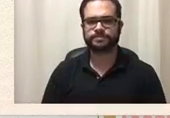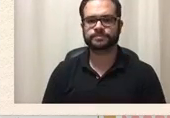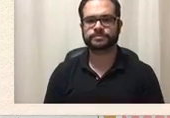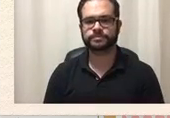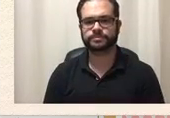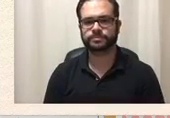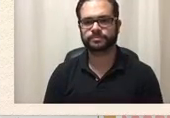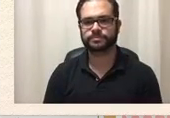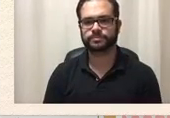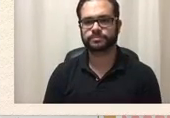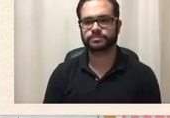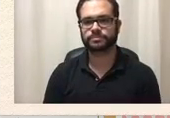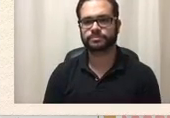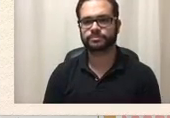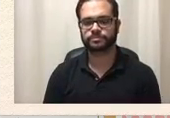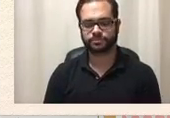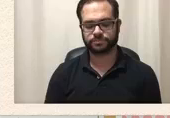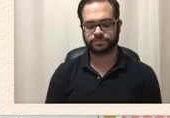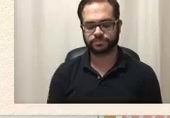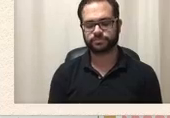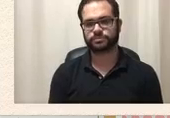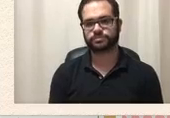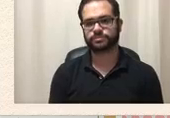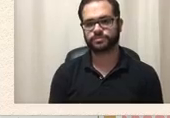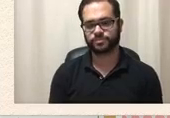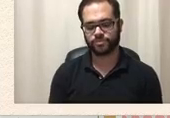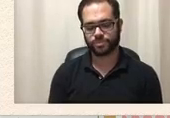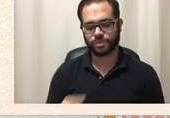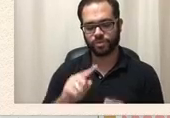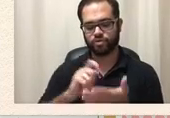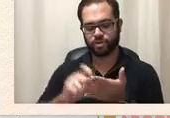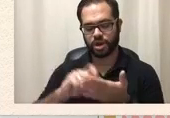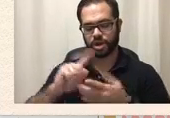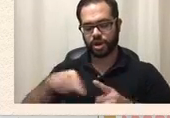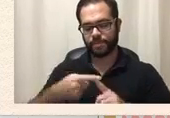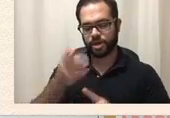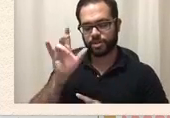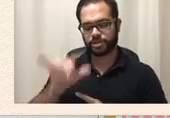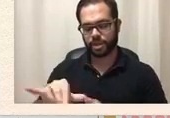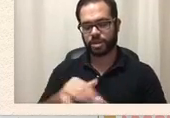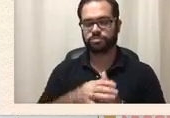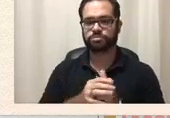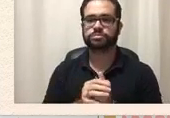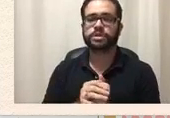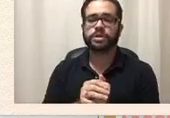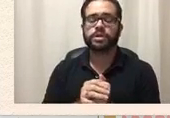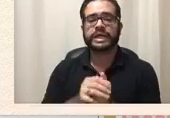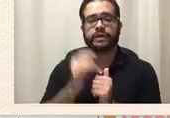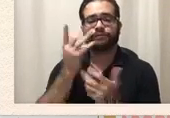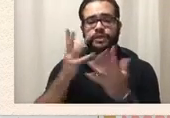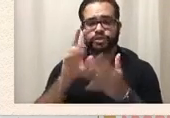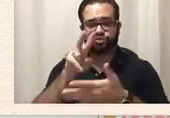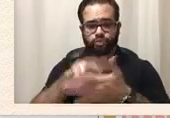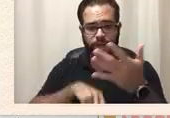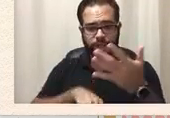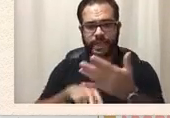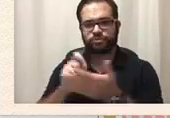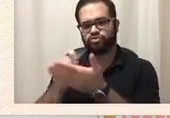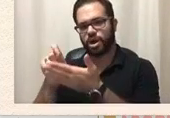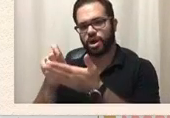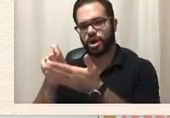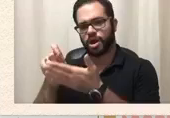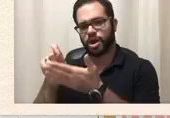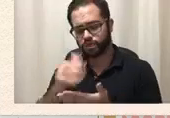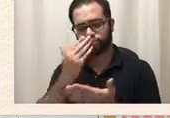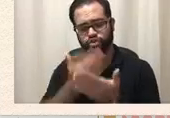Write about the text. Stop and write about the text that you have read. This is a good time where you can either agree or disagree